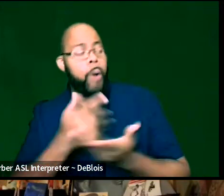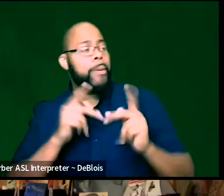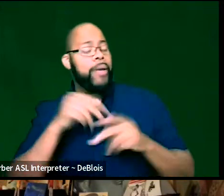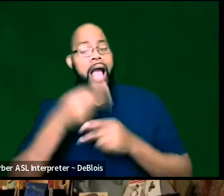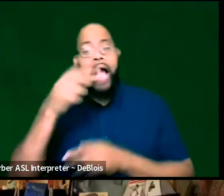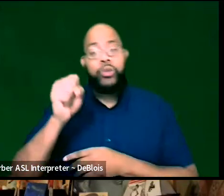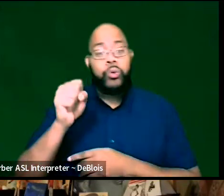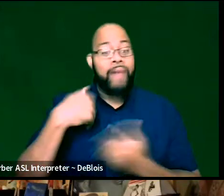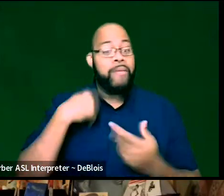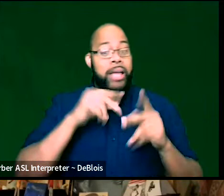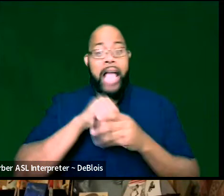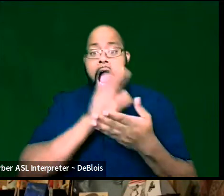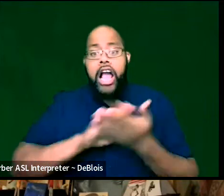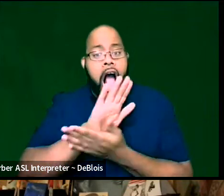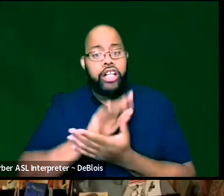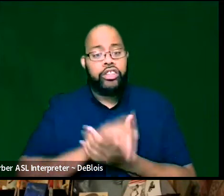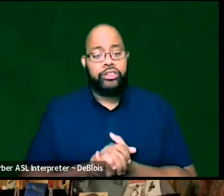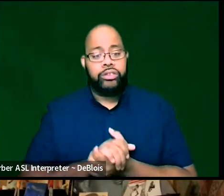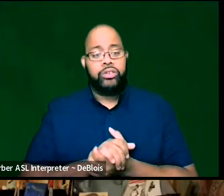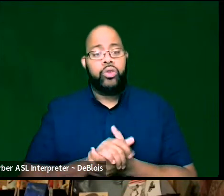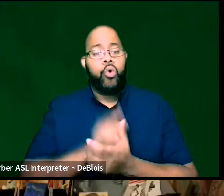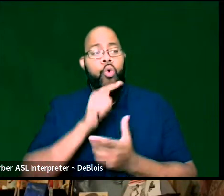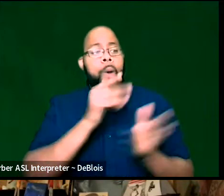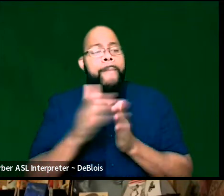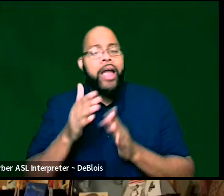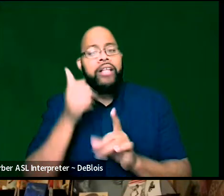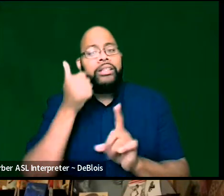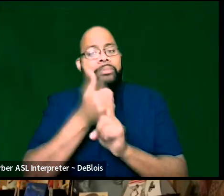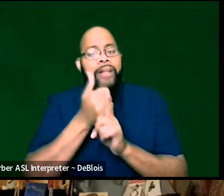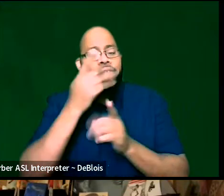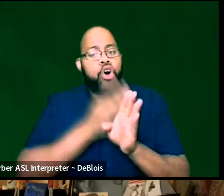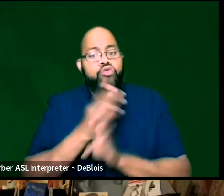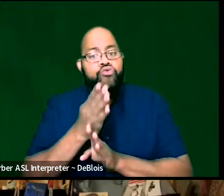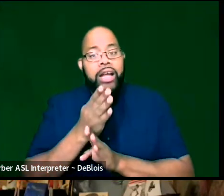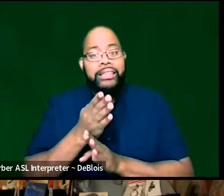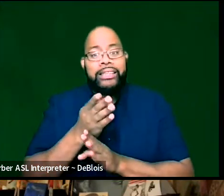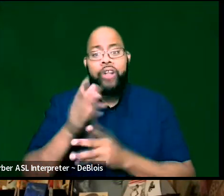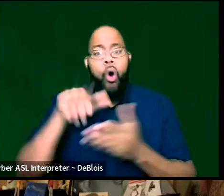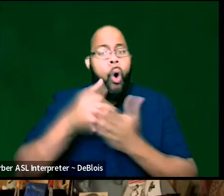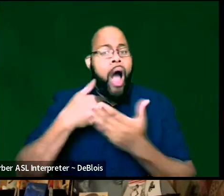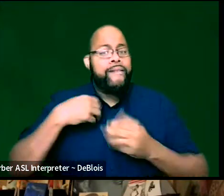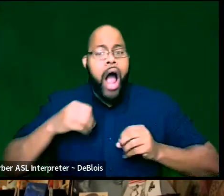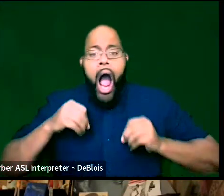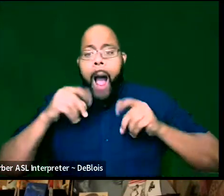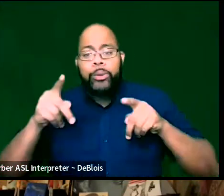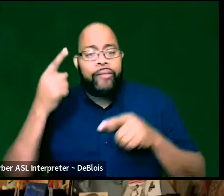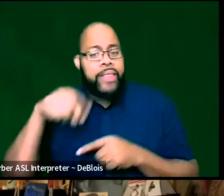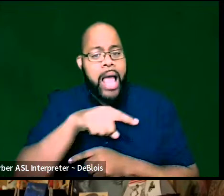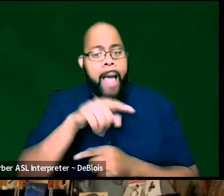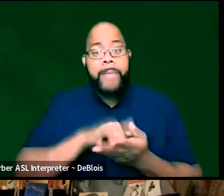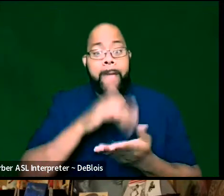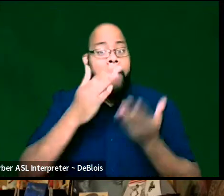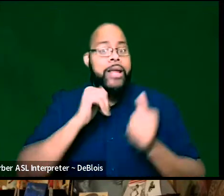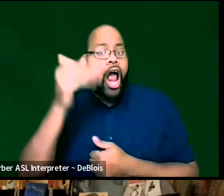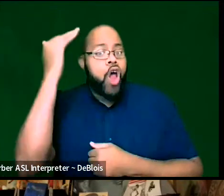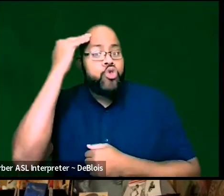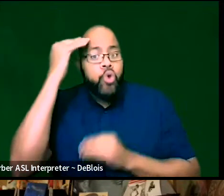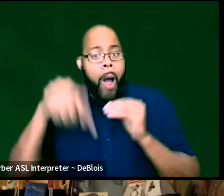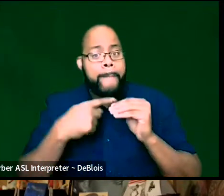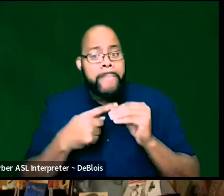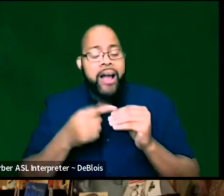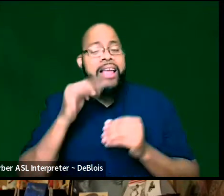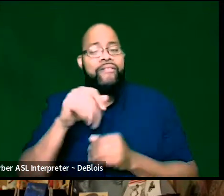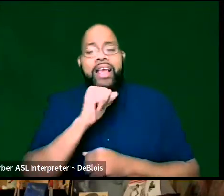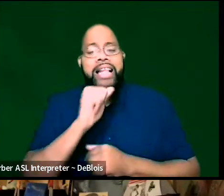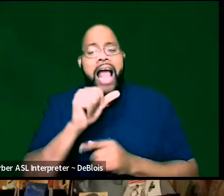high school, you even have people in college who are preparing for careers, and there's all these opportunities for them that they may not know about if